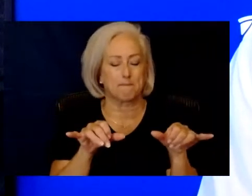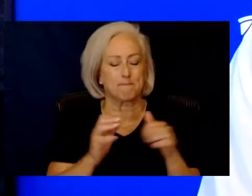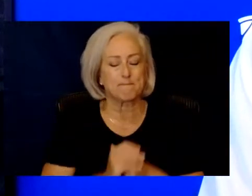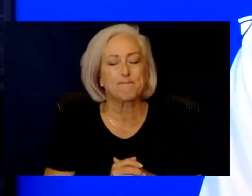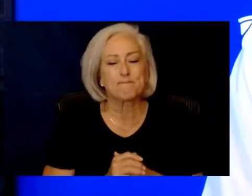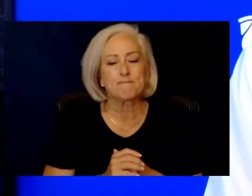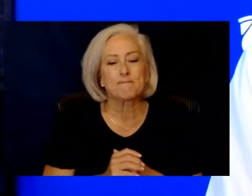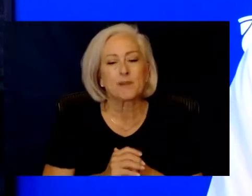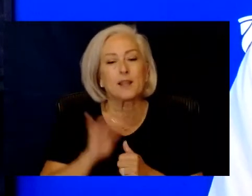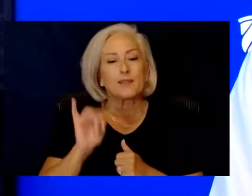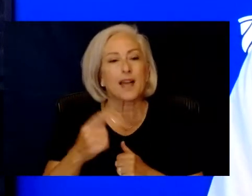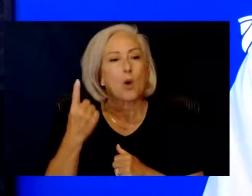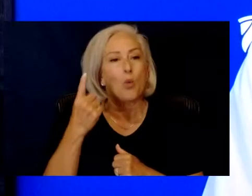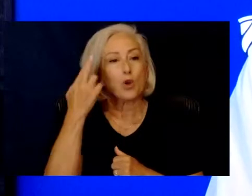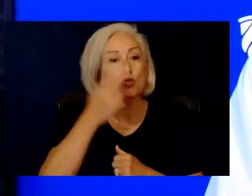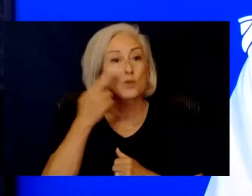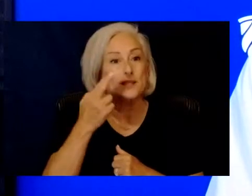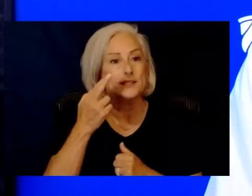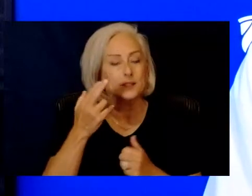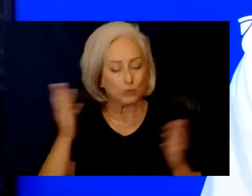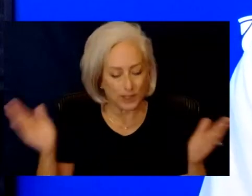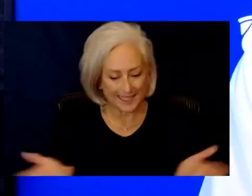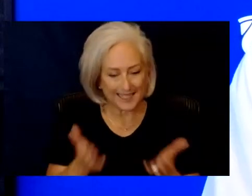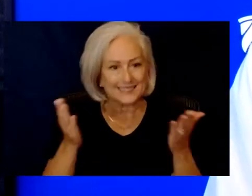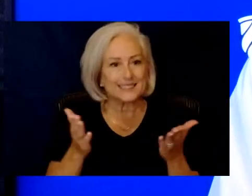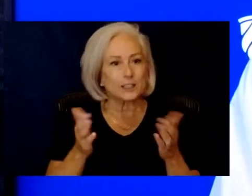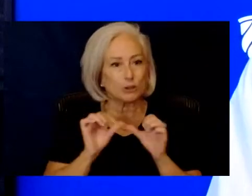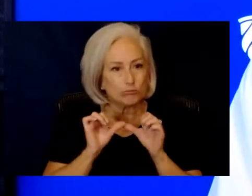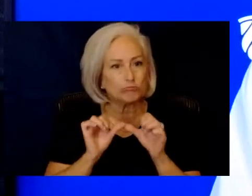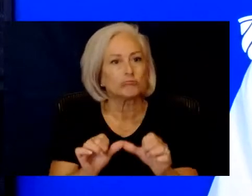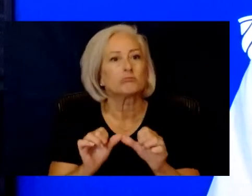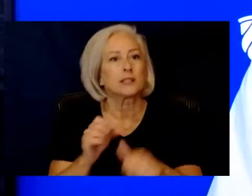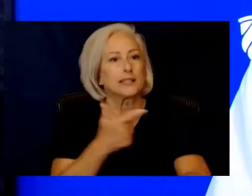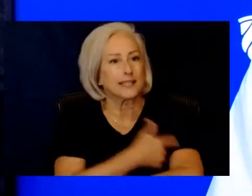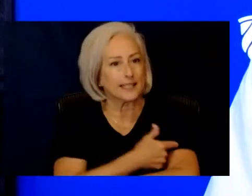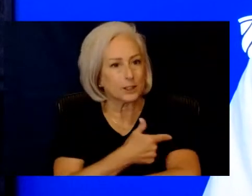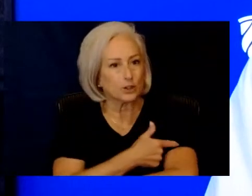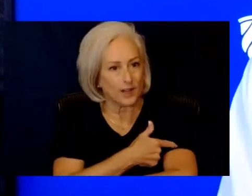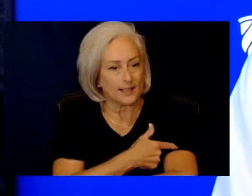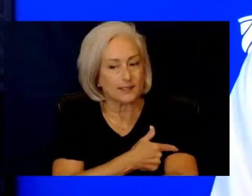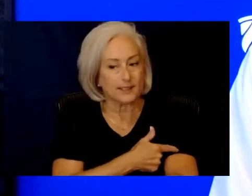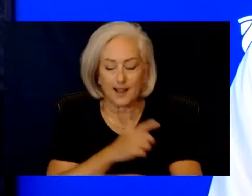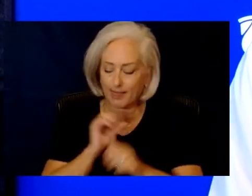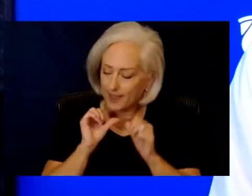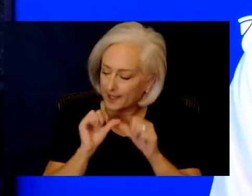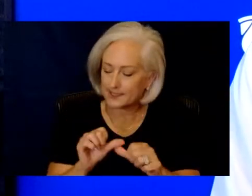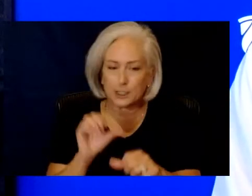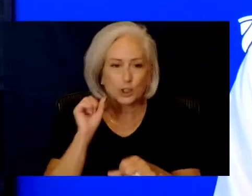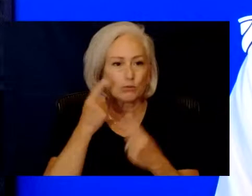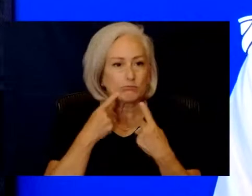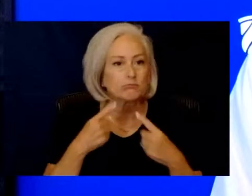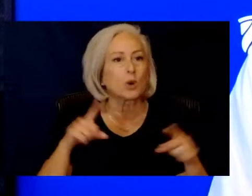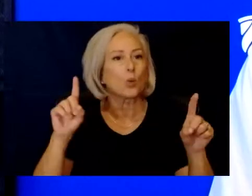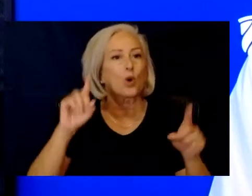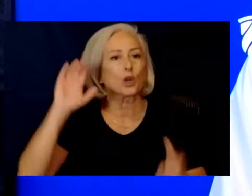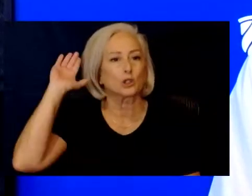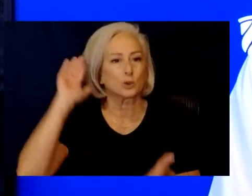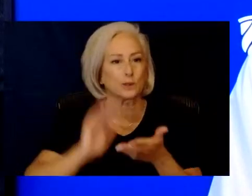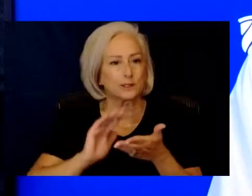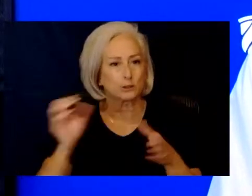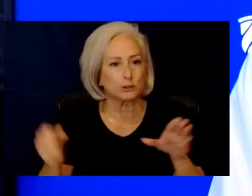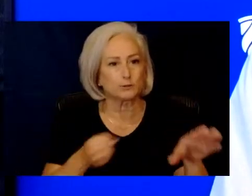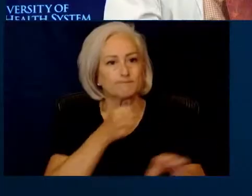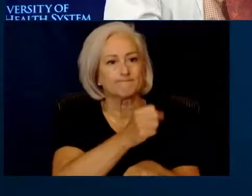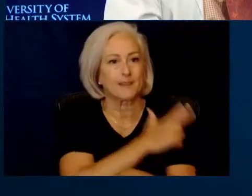need to continue to promote and endorse the vaccinations, because the vaccines continue to work against reducing your risk of hospitalization and severe